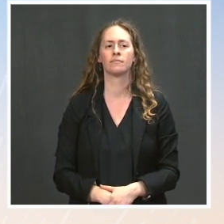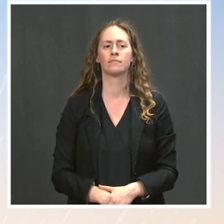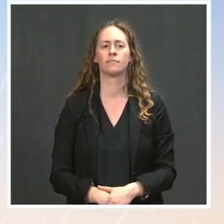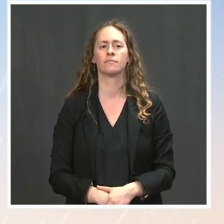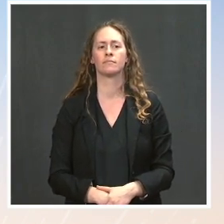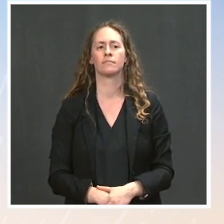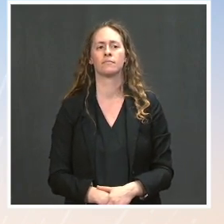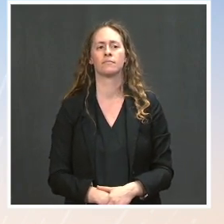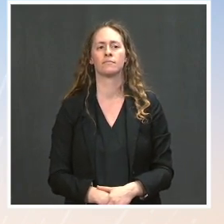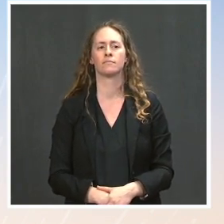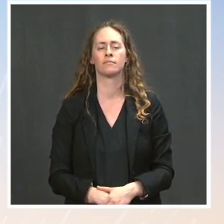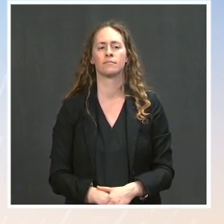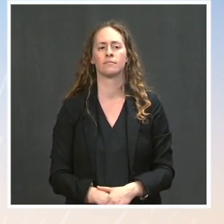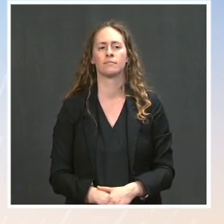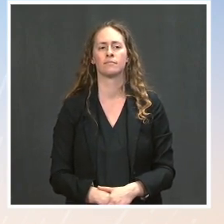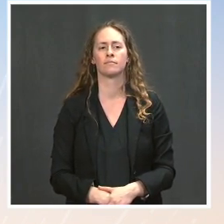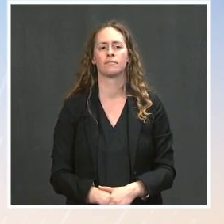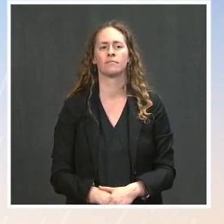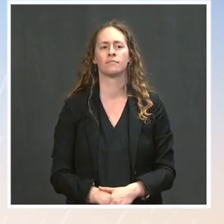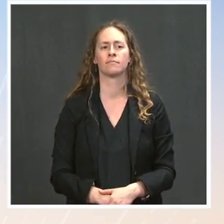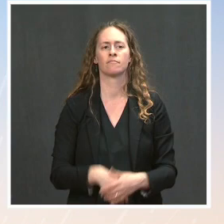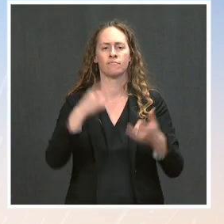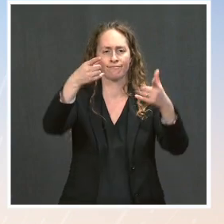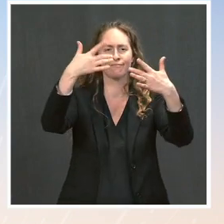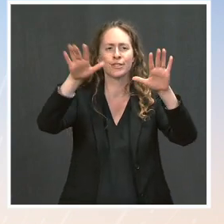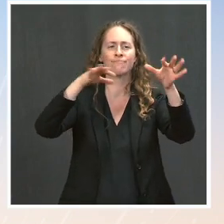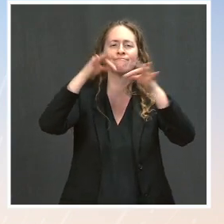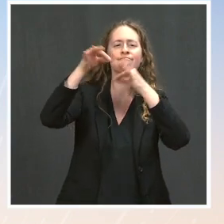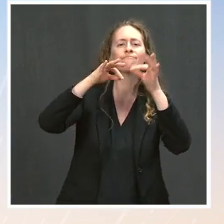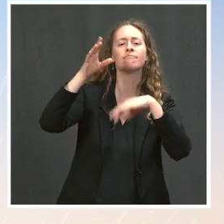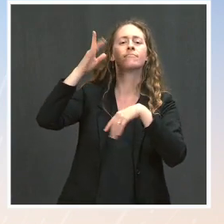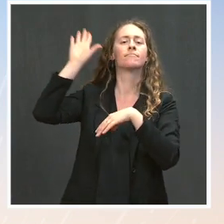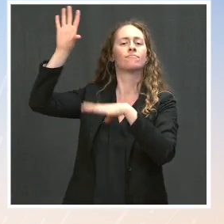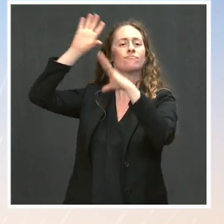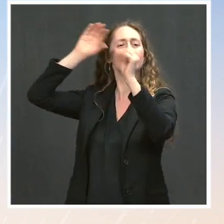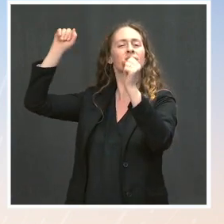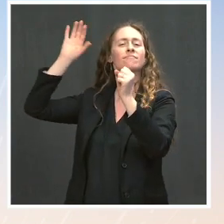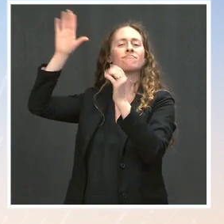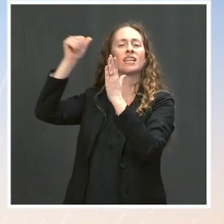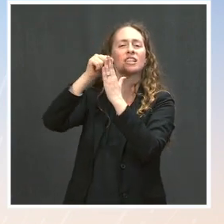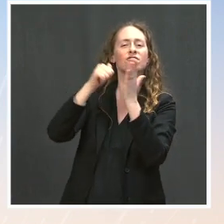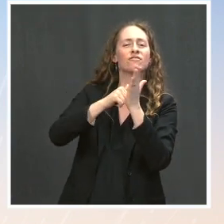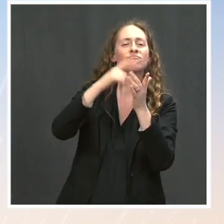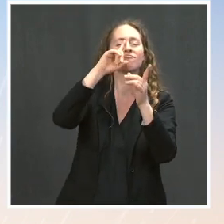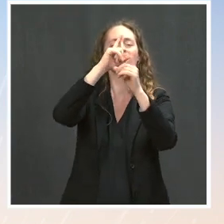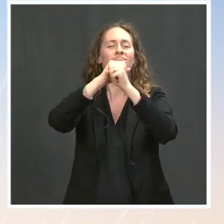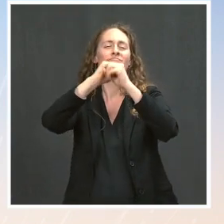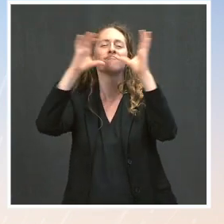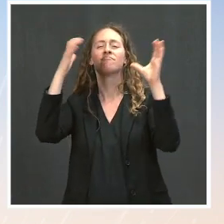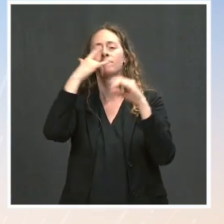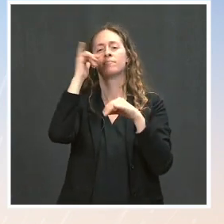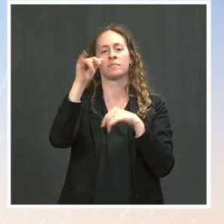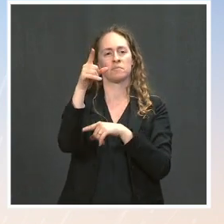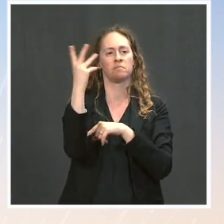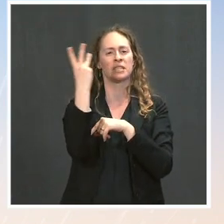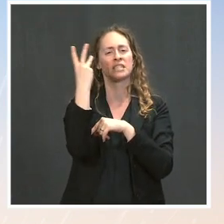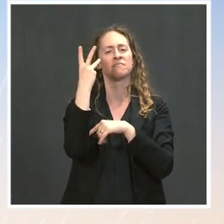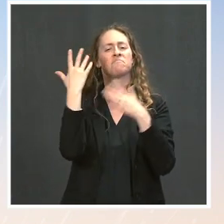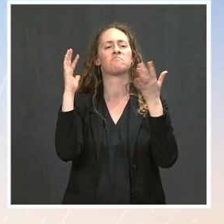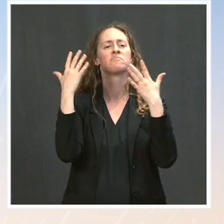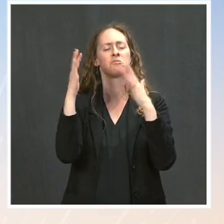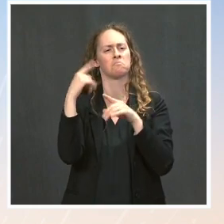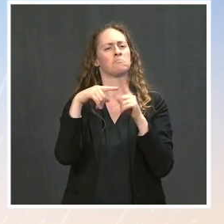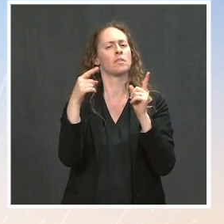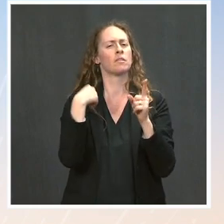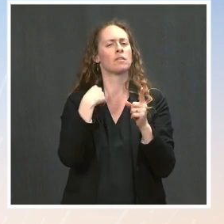of domestic agenda items for the president's speech on Wednesday. How much can we expect that he will speak